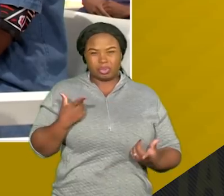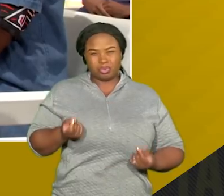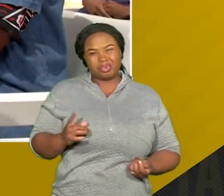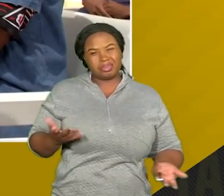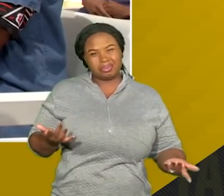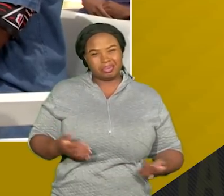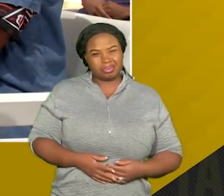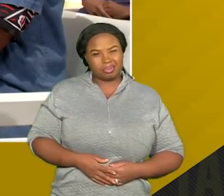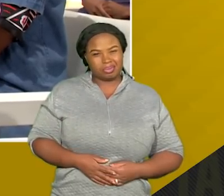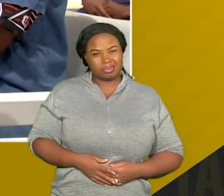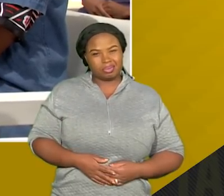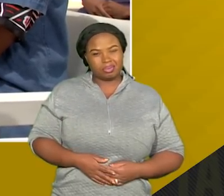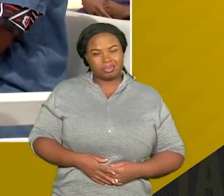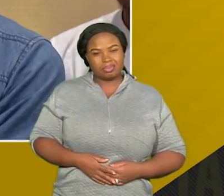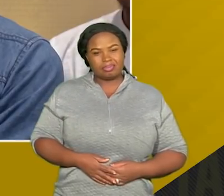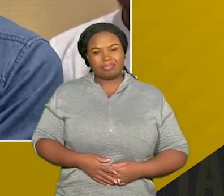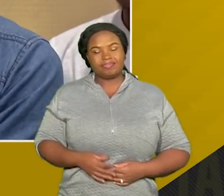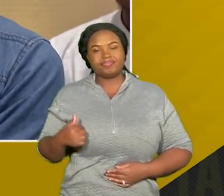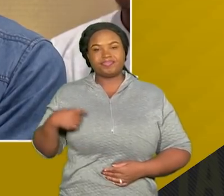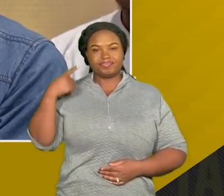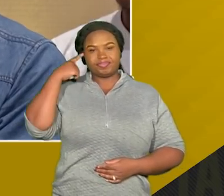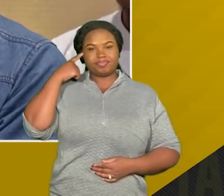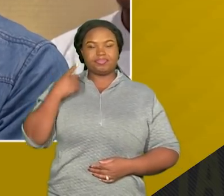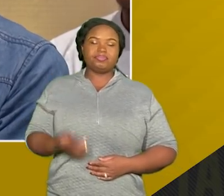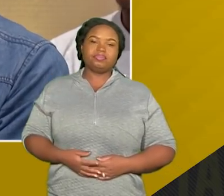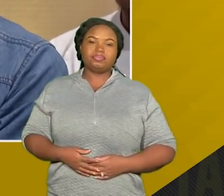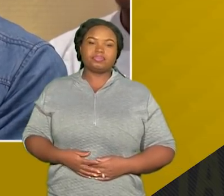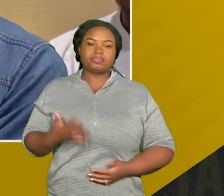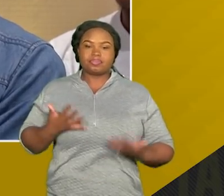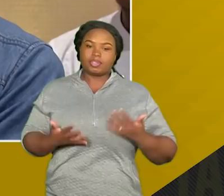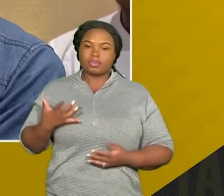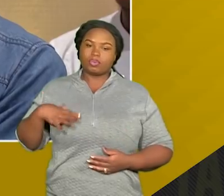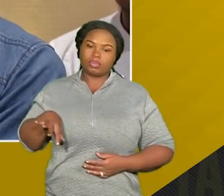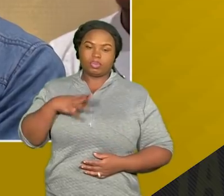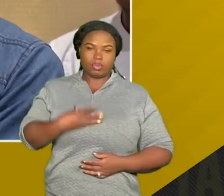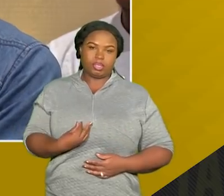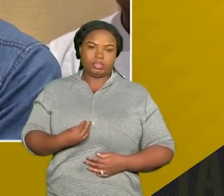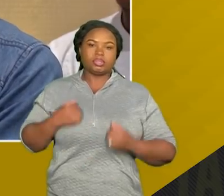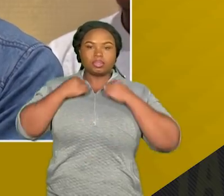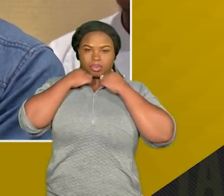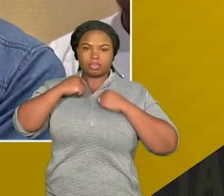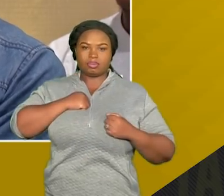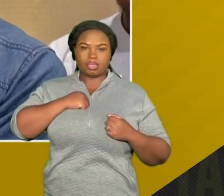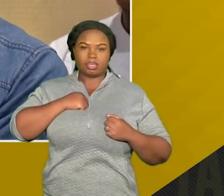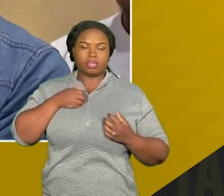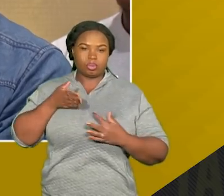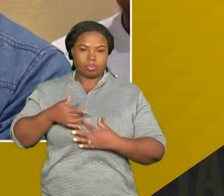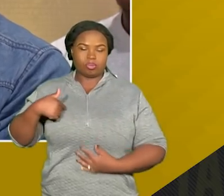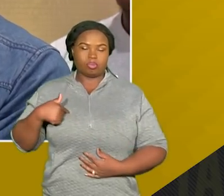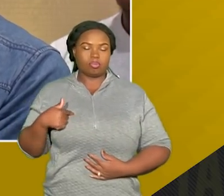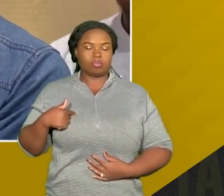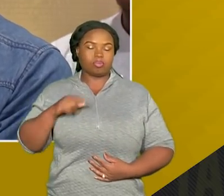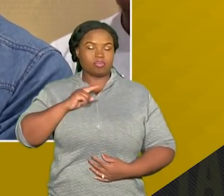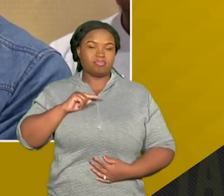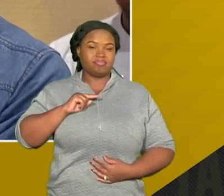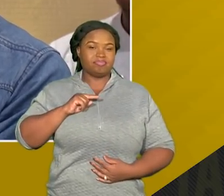really do for a person? I think that they wanted to hurt my parents through me. Okay. Because okay. Personally,